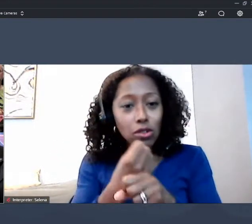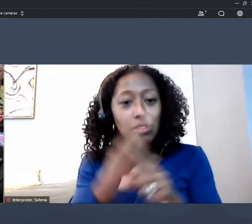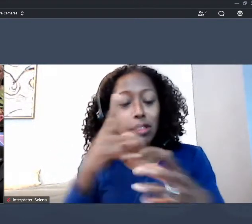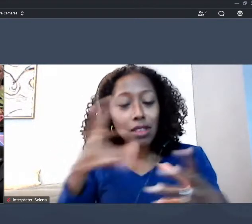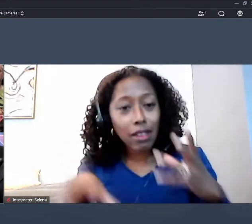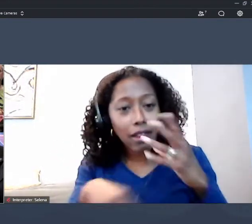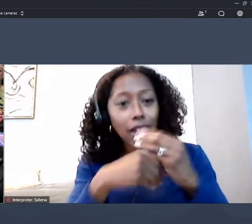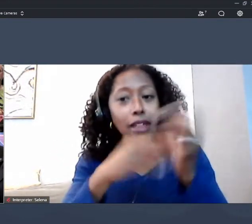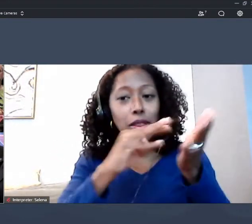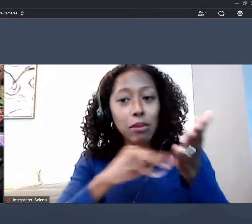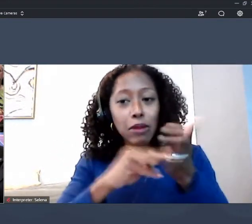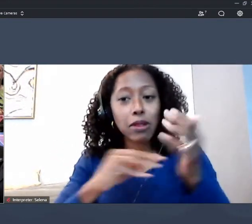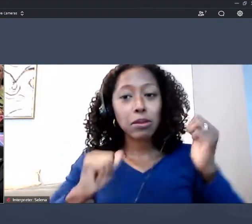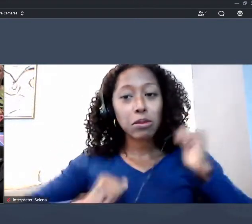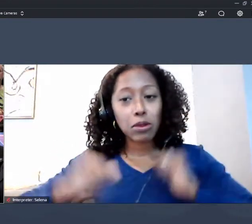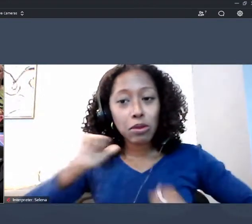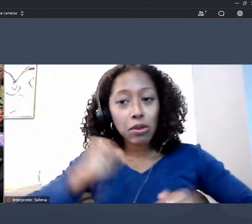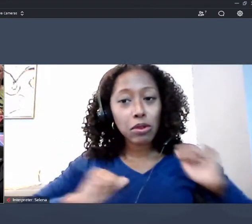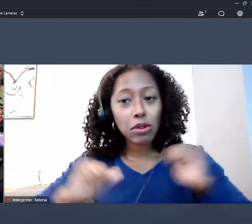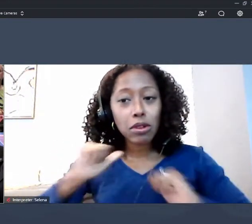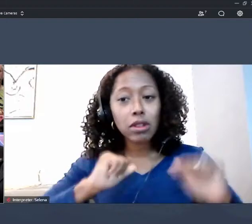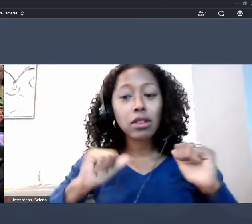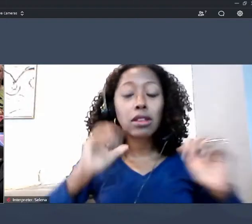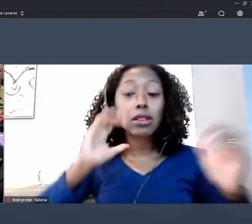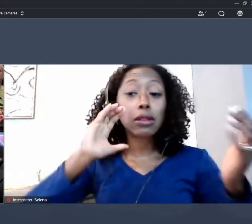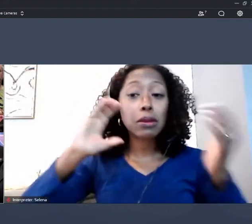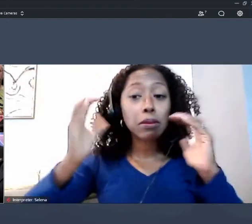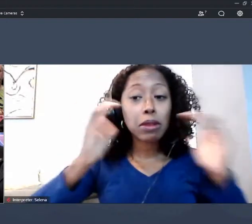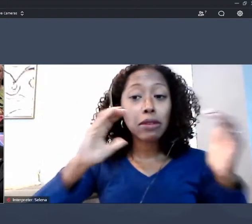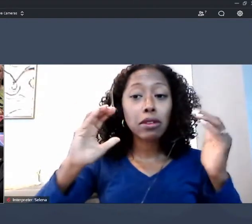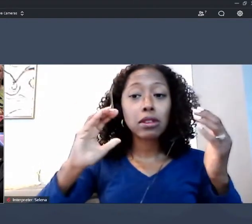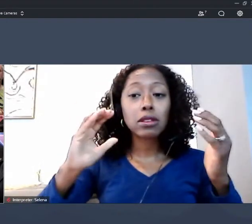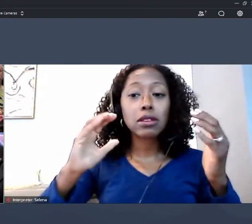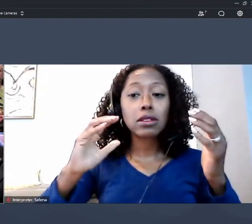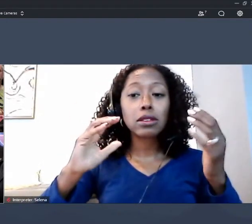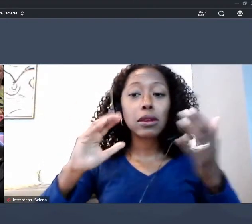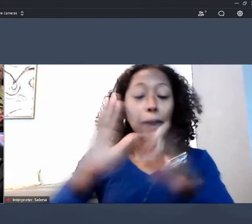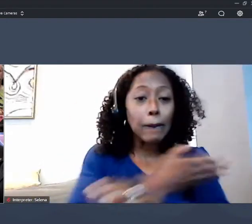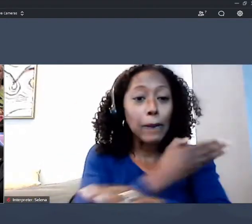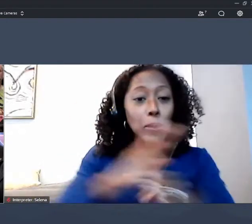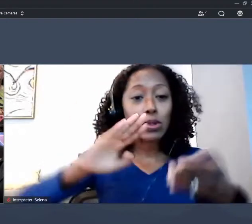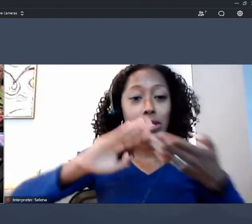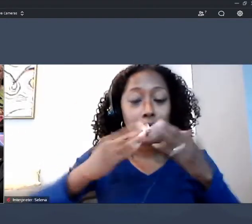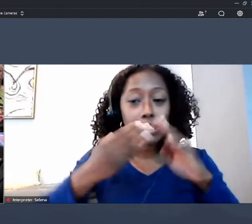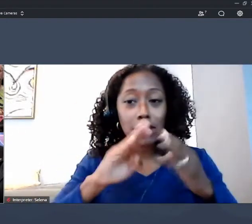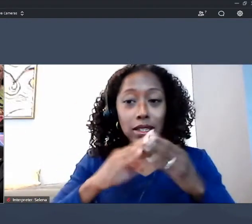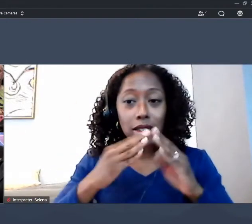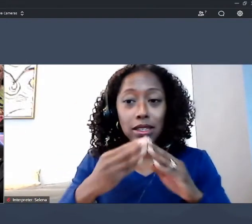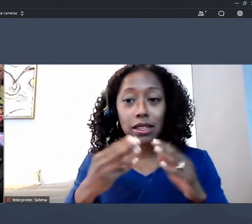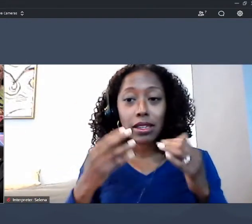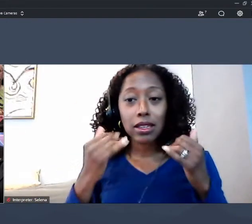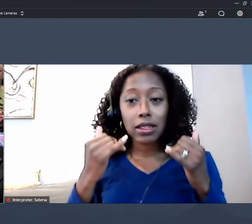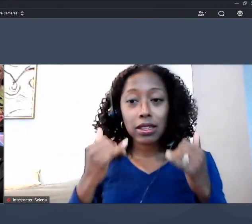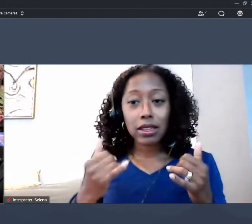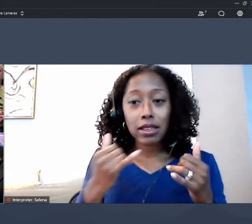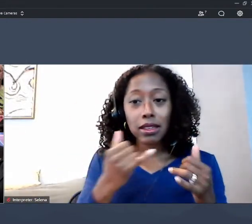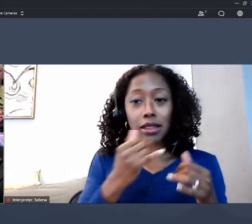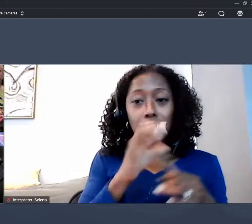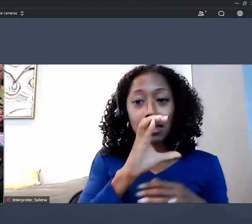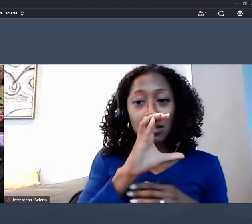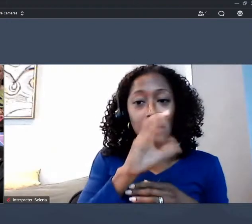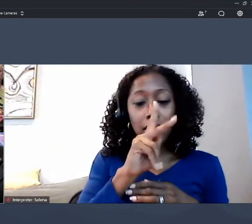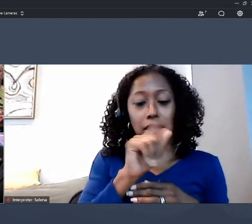performance as an incomparable music city. Be it further resolved that Jubert Street between Kansas